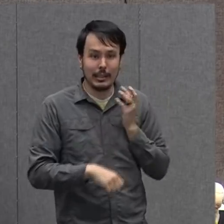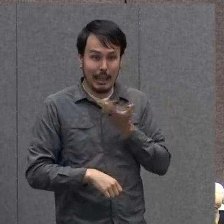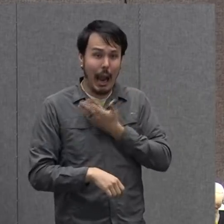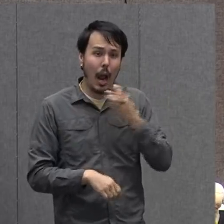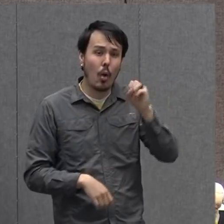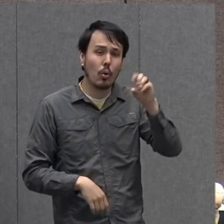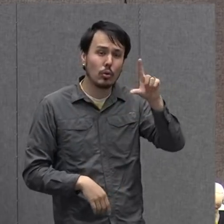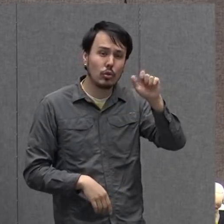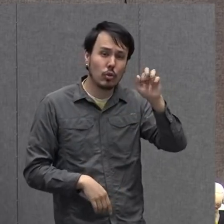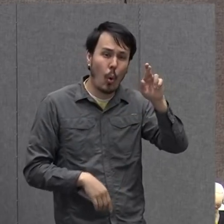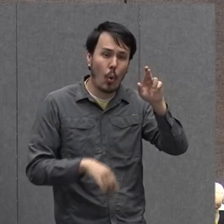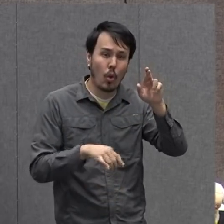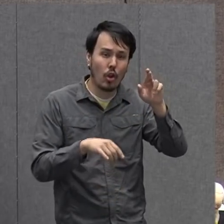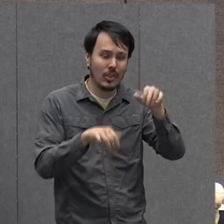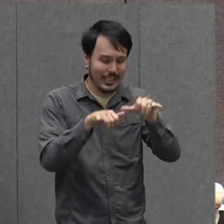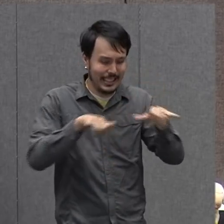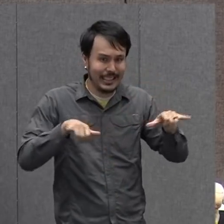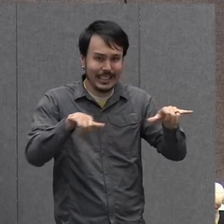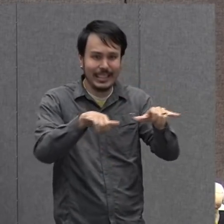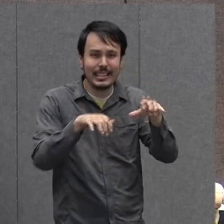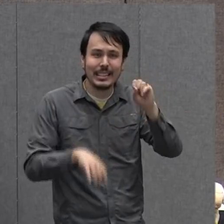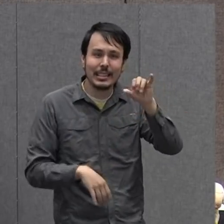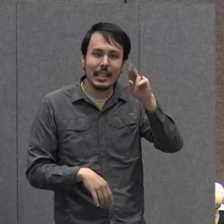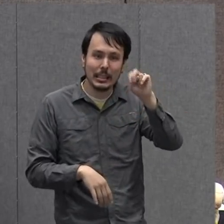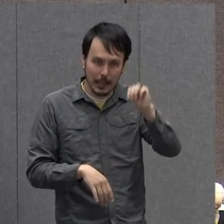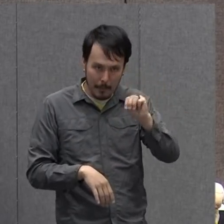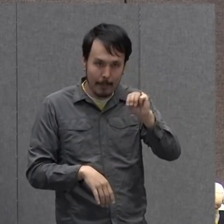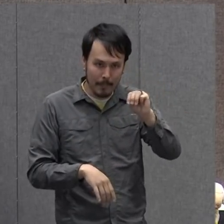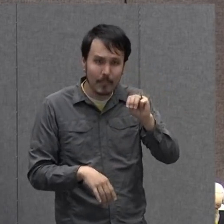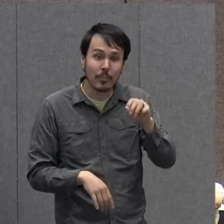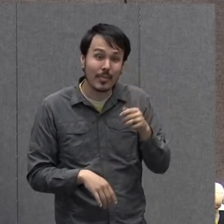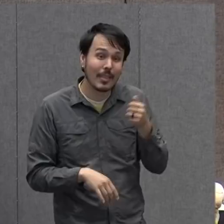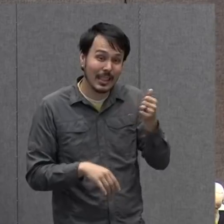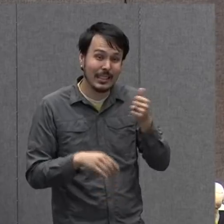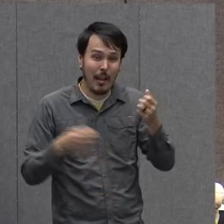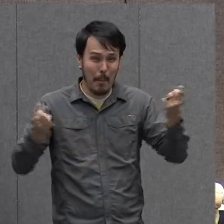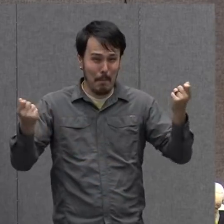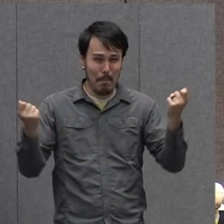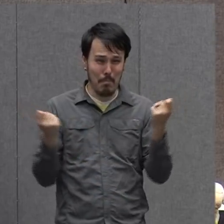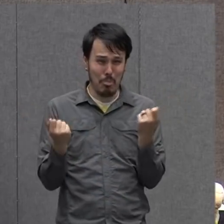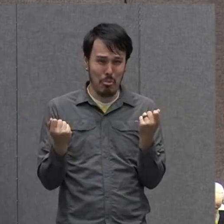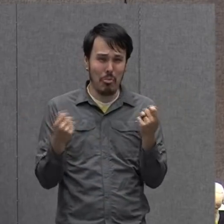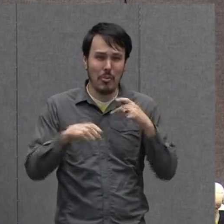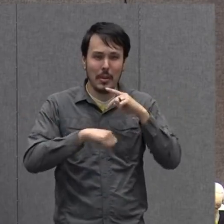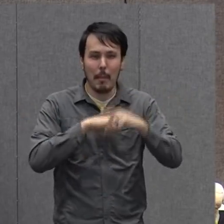What if we were on another planet? Would we feel gravity the same way we feel it on this planet?